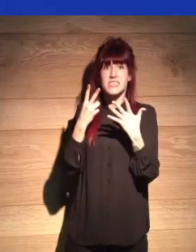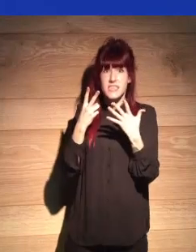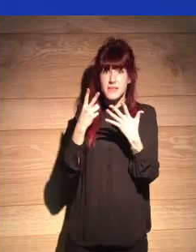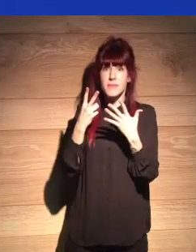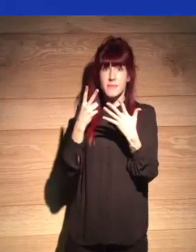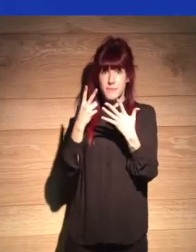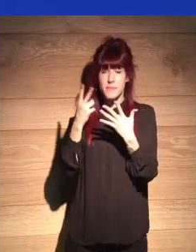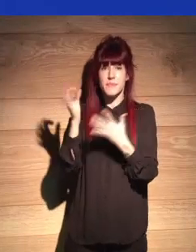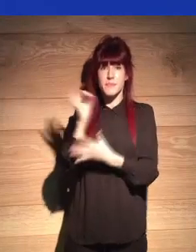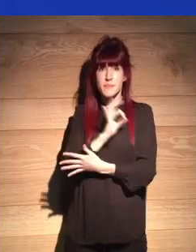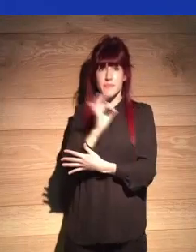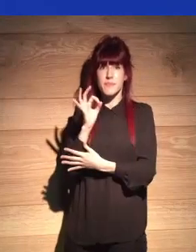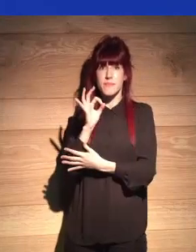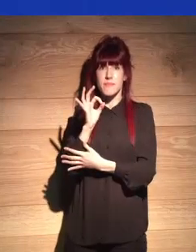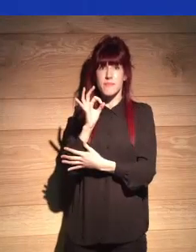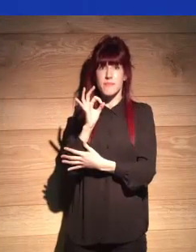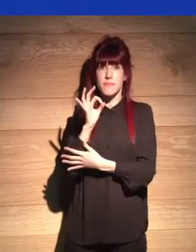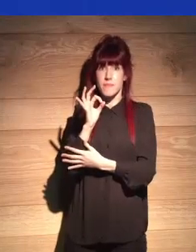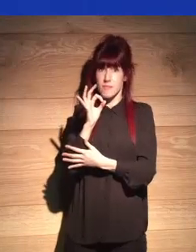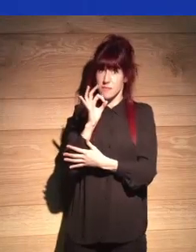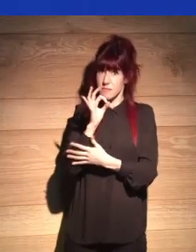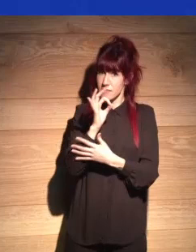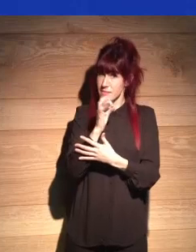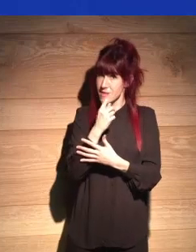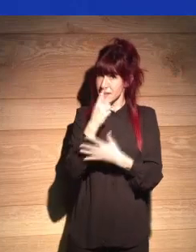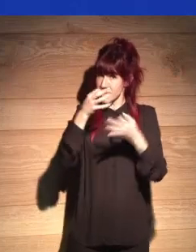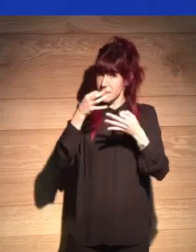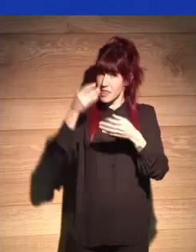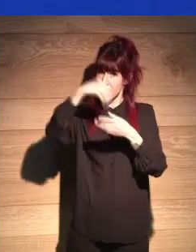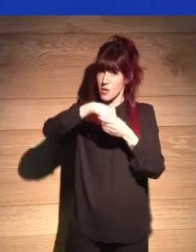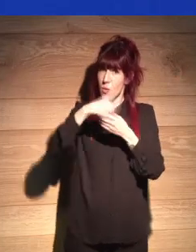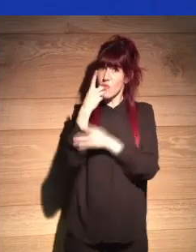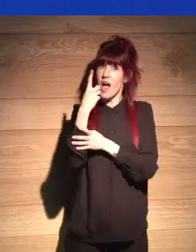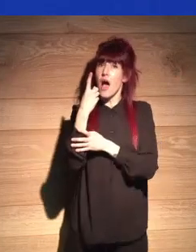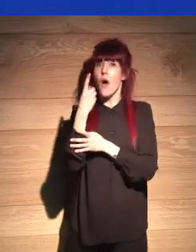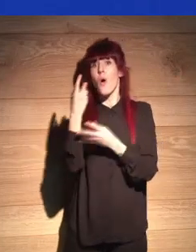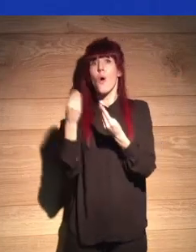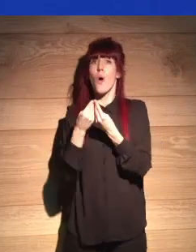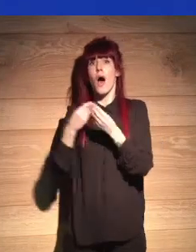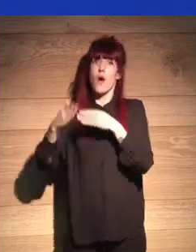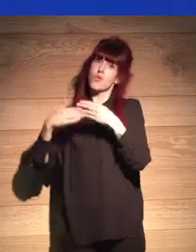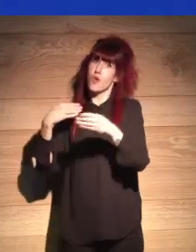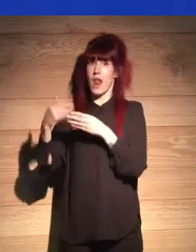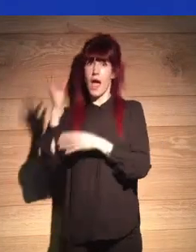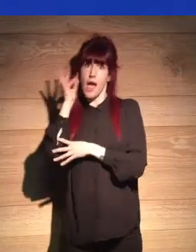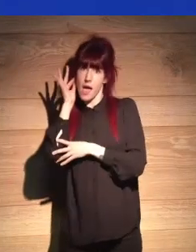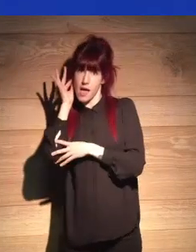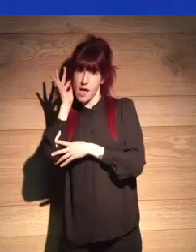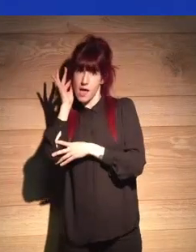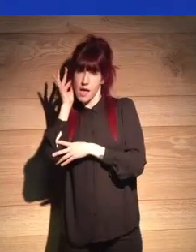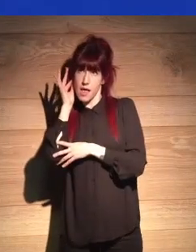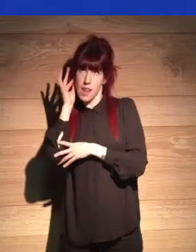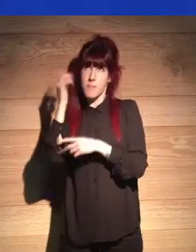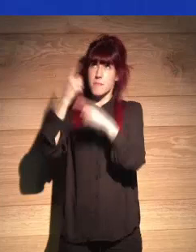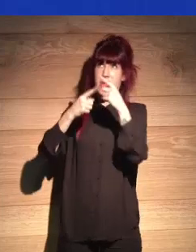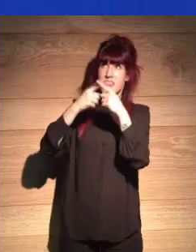17% have at least a co-author that is a woman. The European